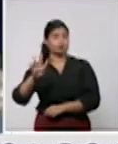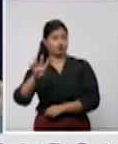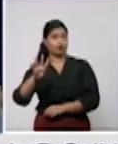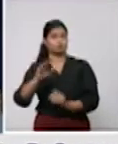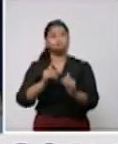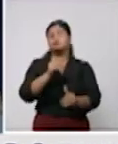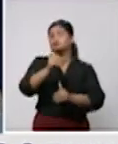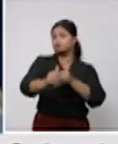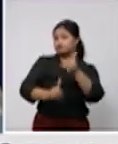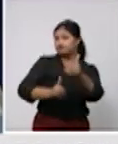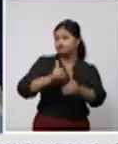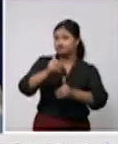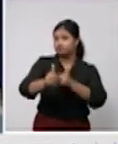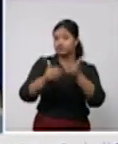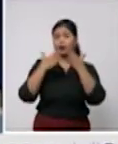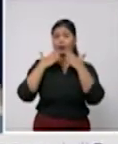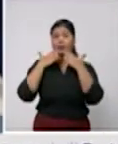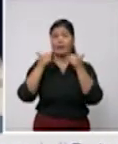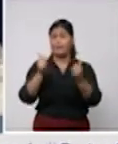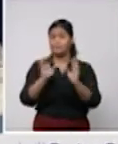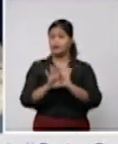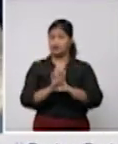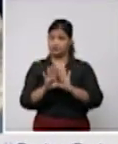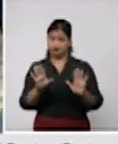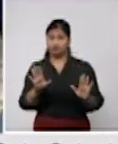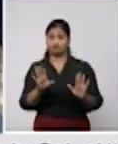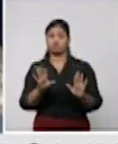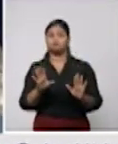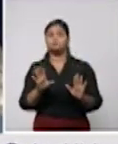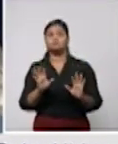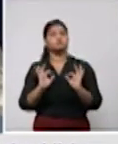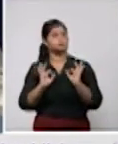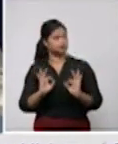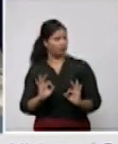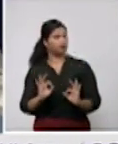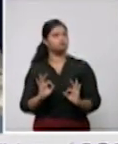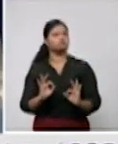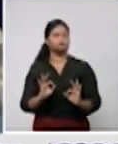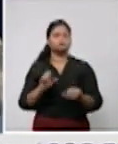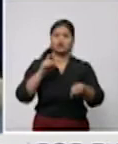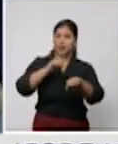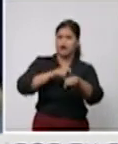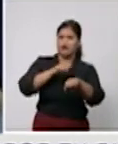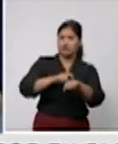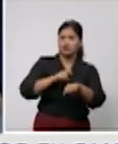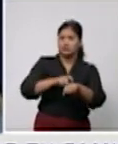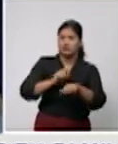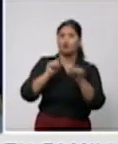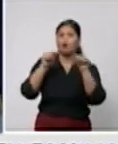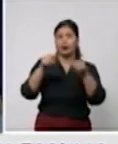hospital, representing 87.8% of all cases in this age group.